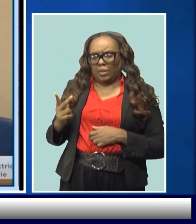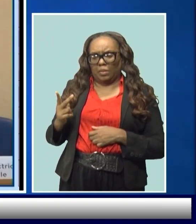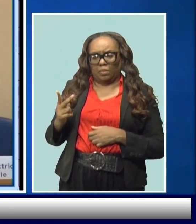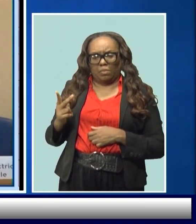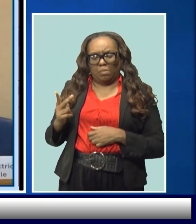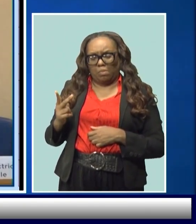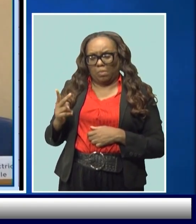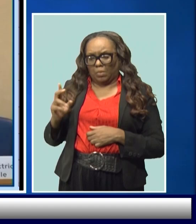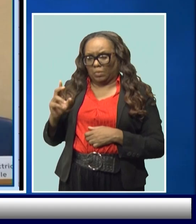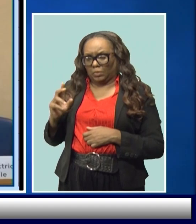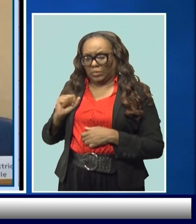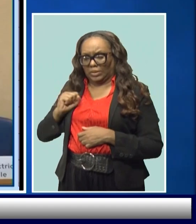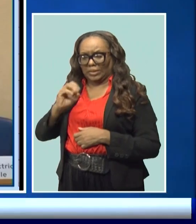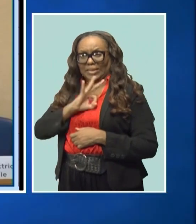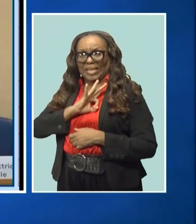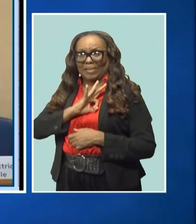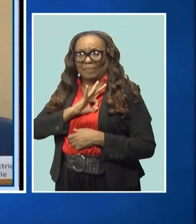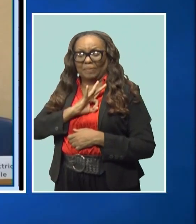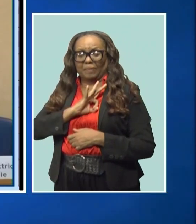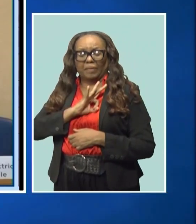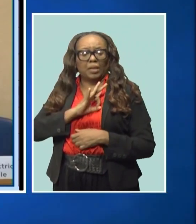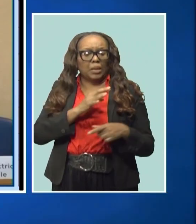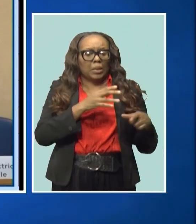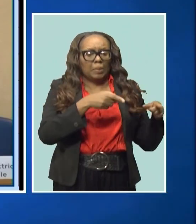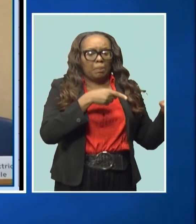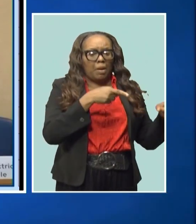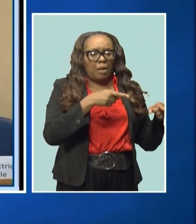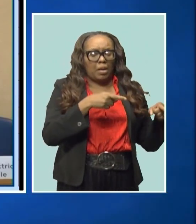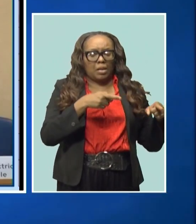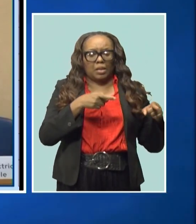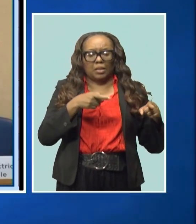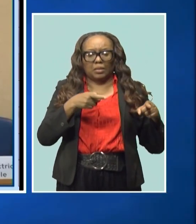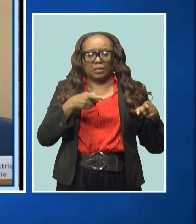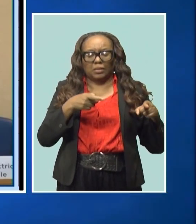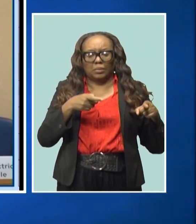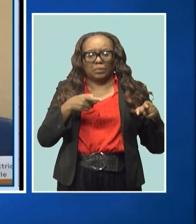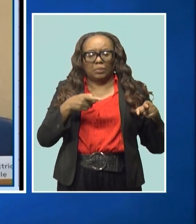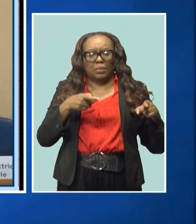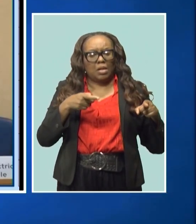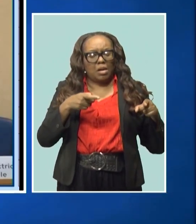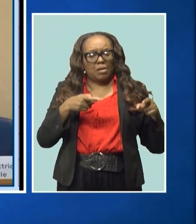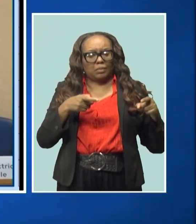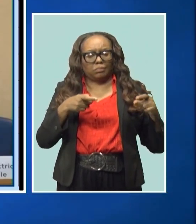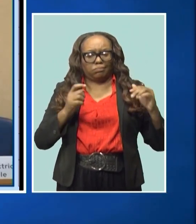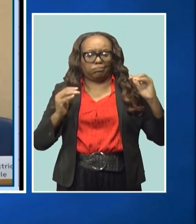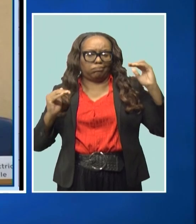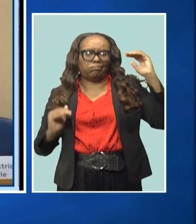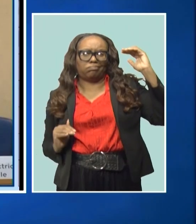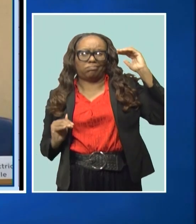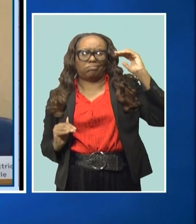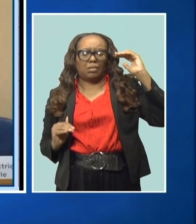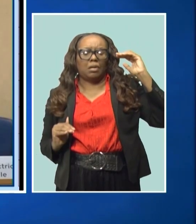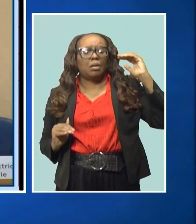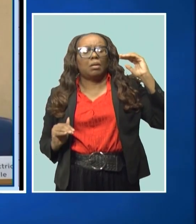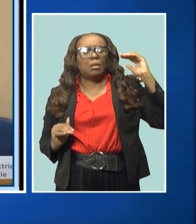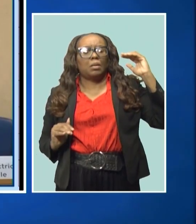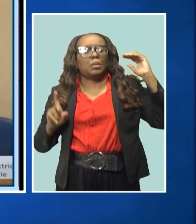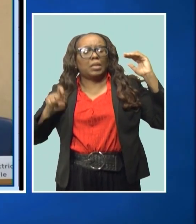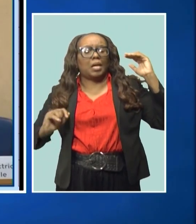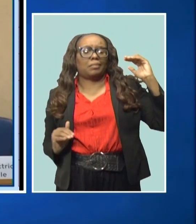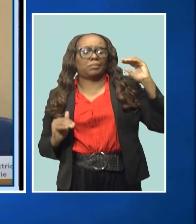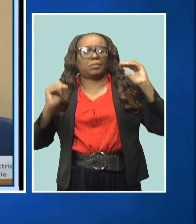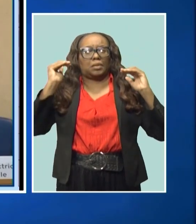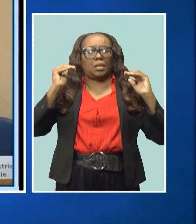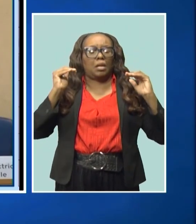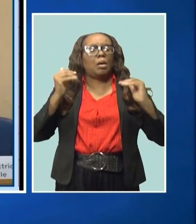for the many. The need for a renewed social contract is therefore incontestable, but are we truly ready to move past